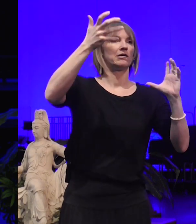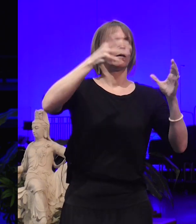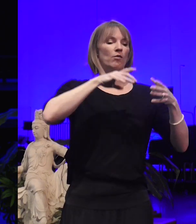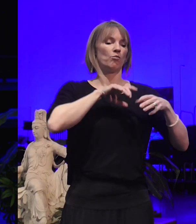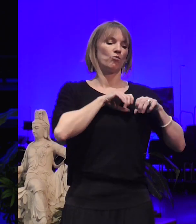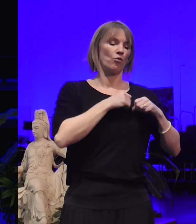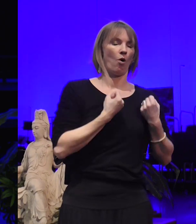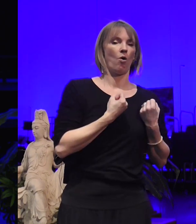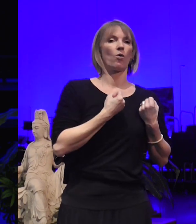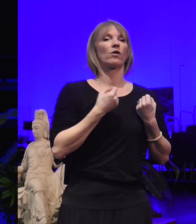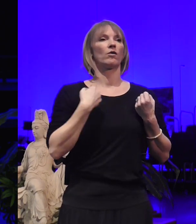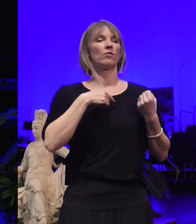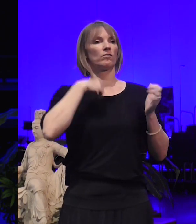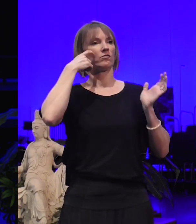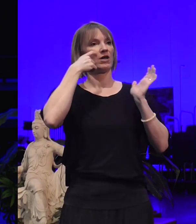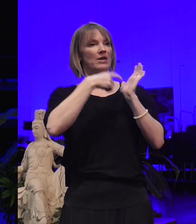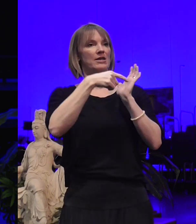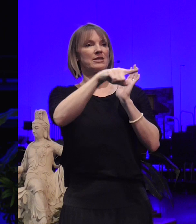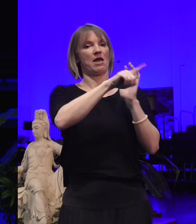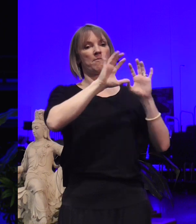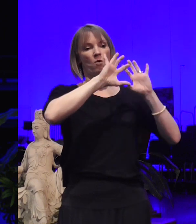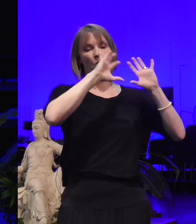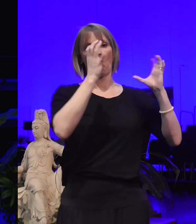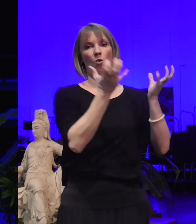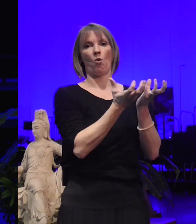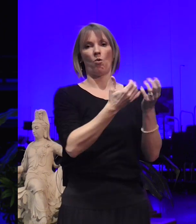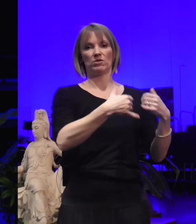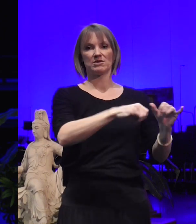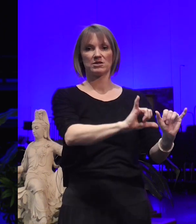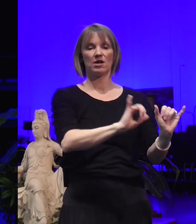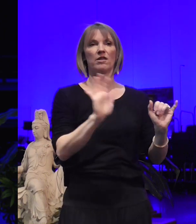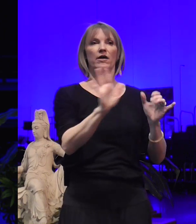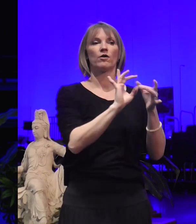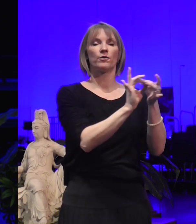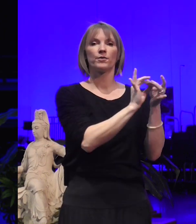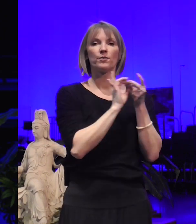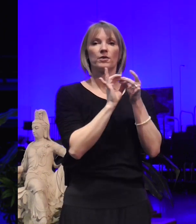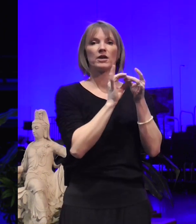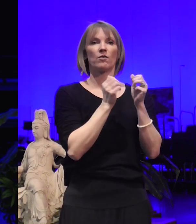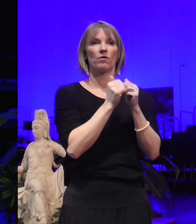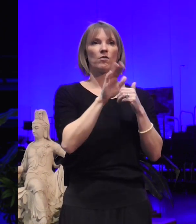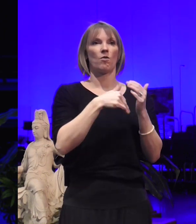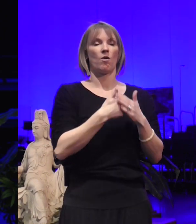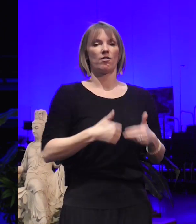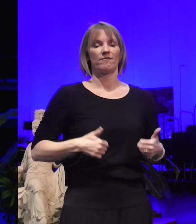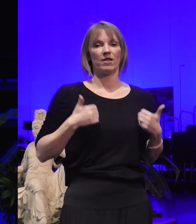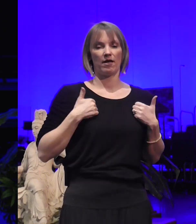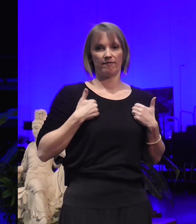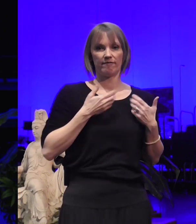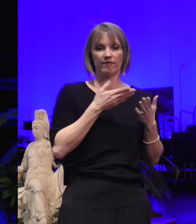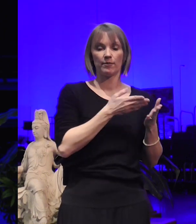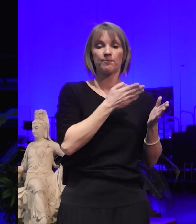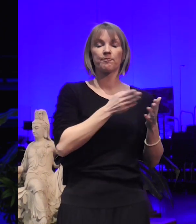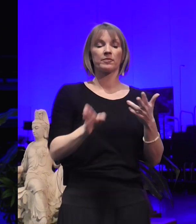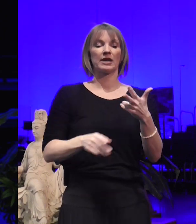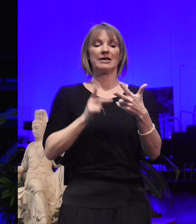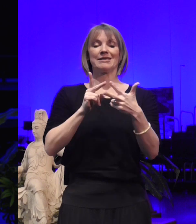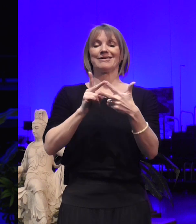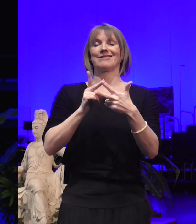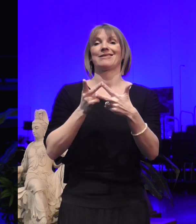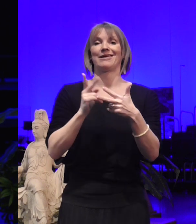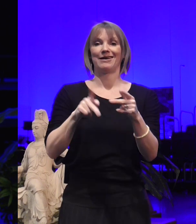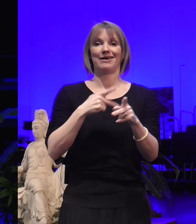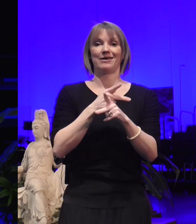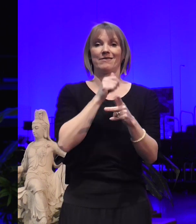we behold them in their wholeness and in their unity with all life. The second kind